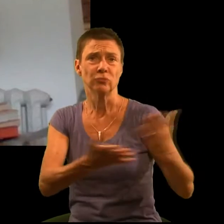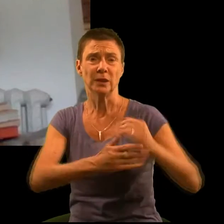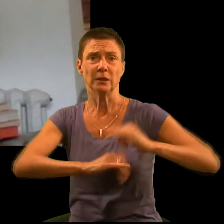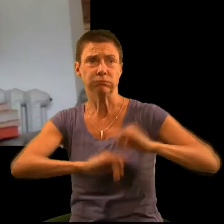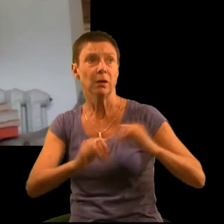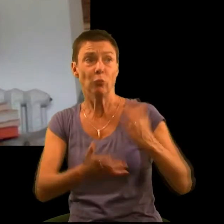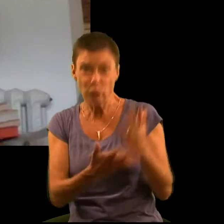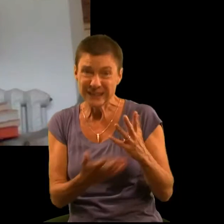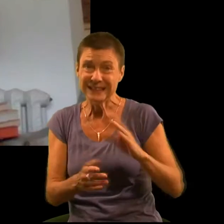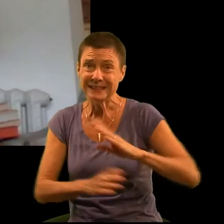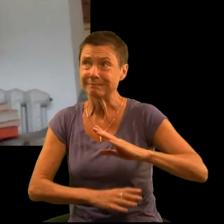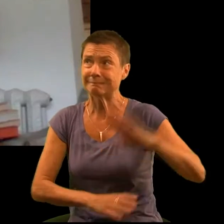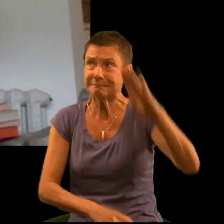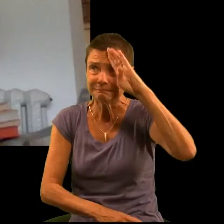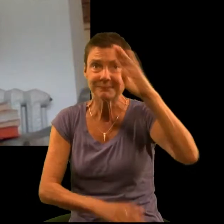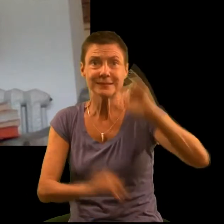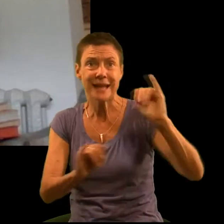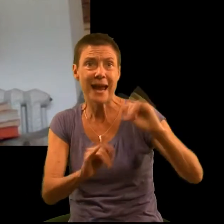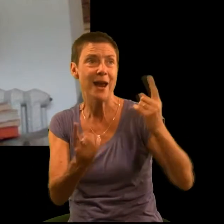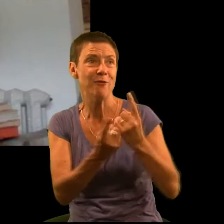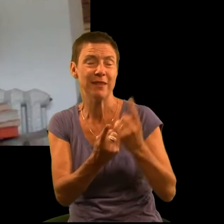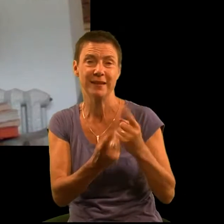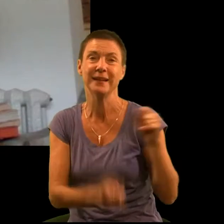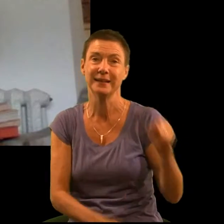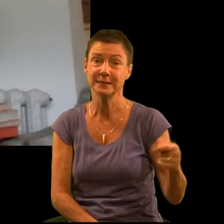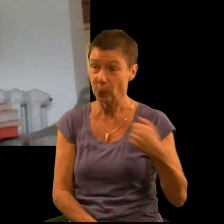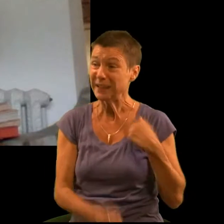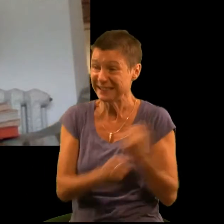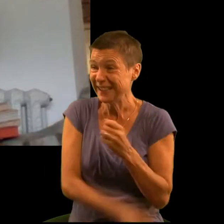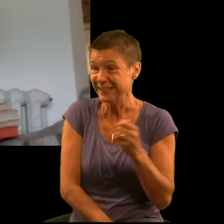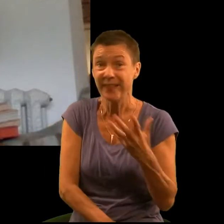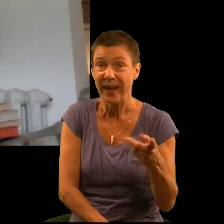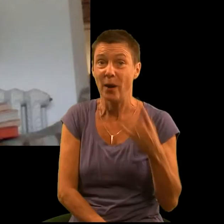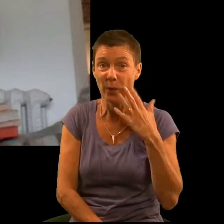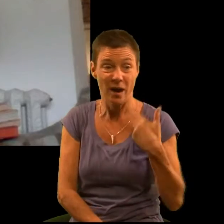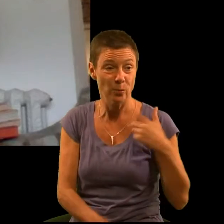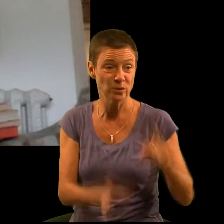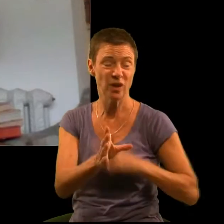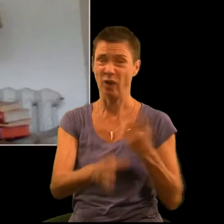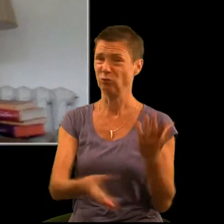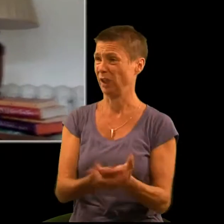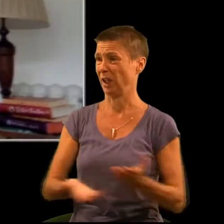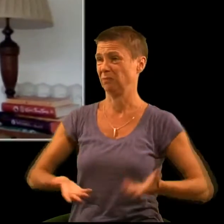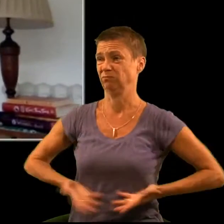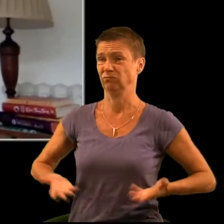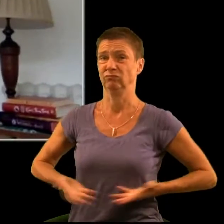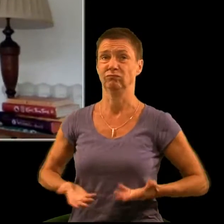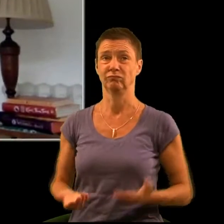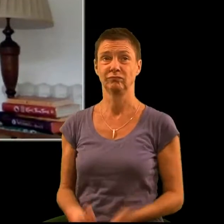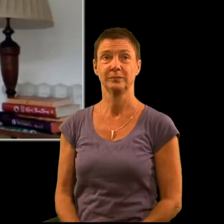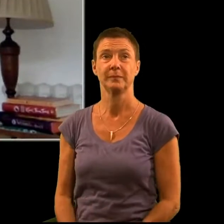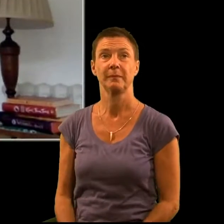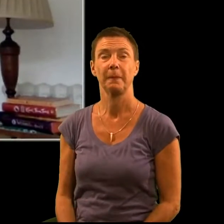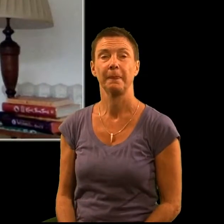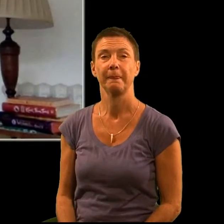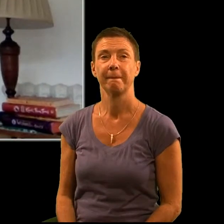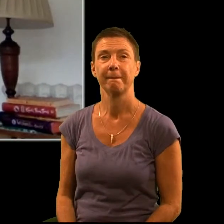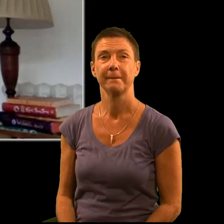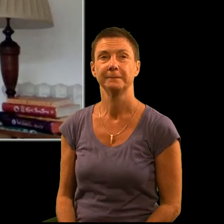like that, going out in storms where,